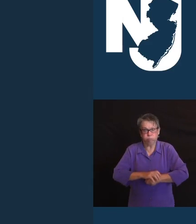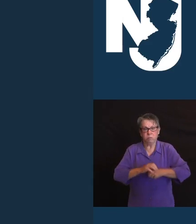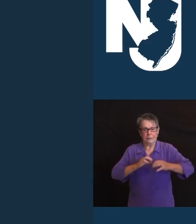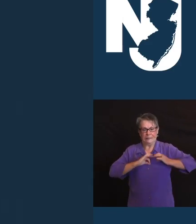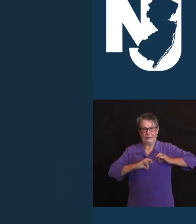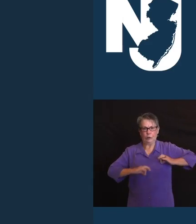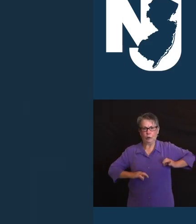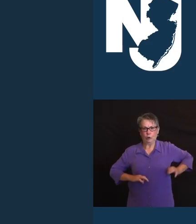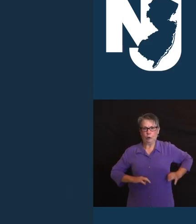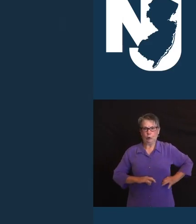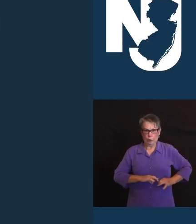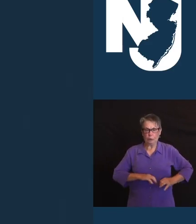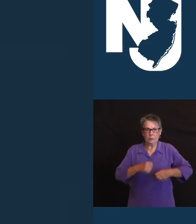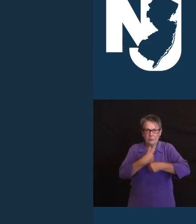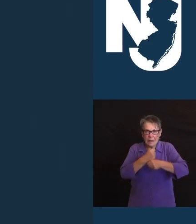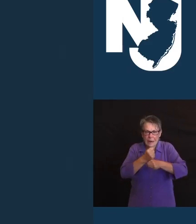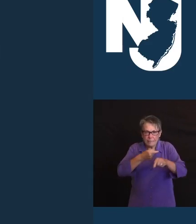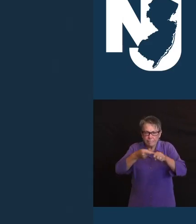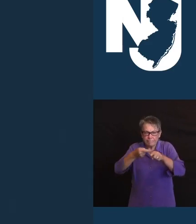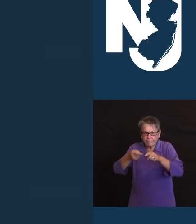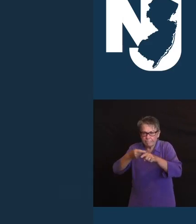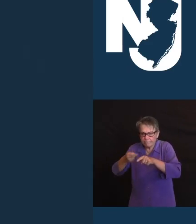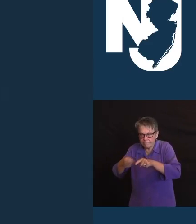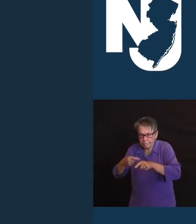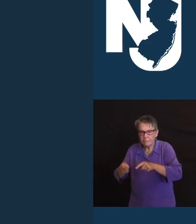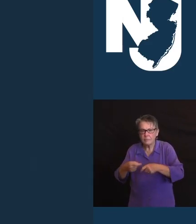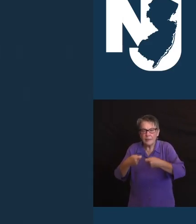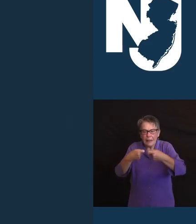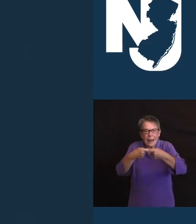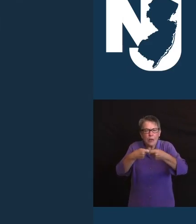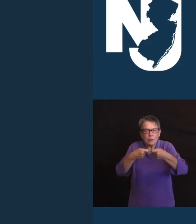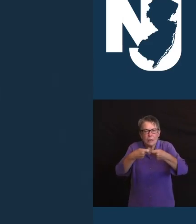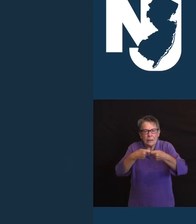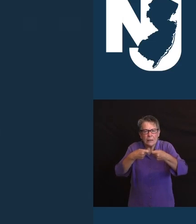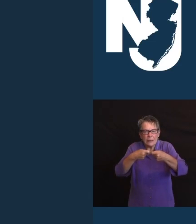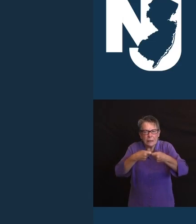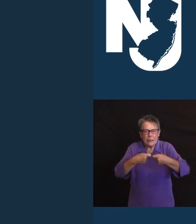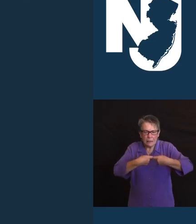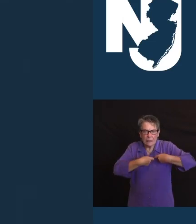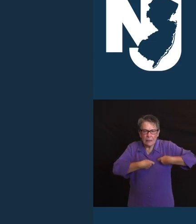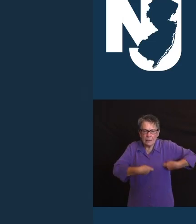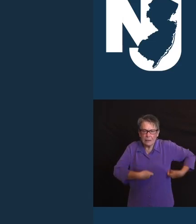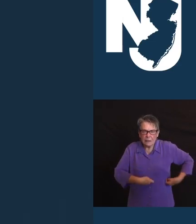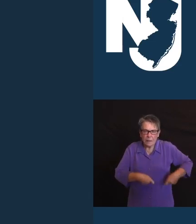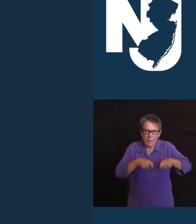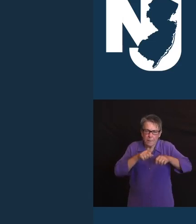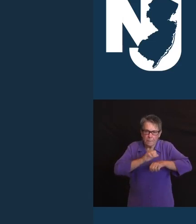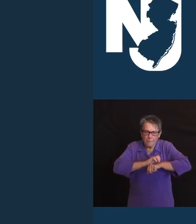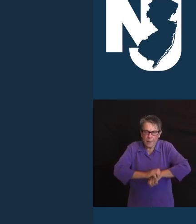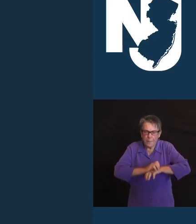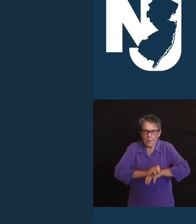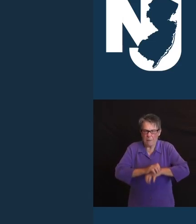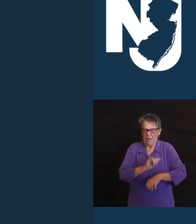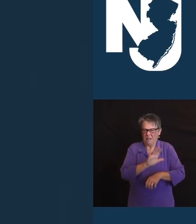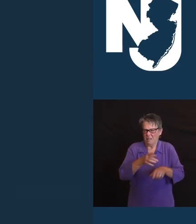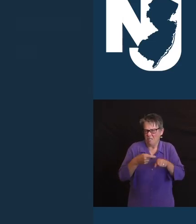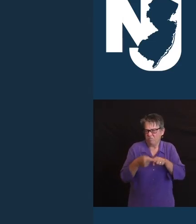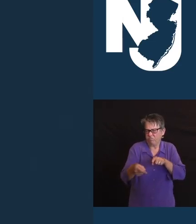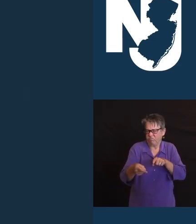as an EMT and paramedic. And because of the training that he and his team provide, countless New Jerseyans have learned